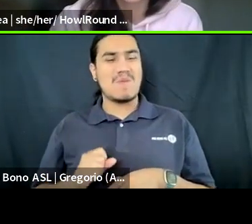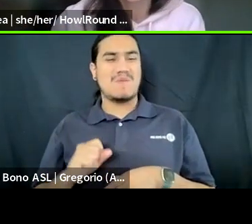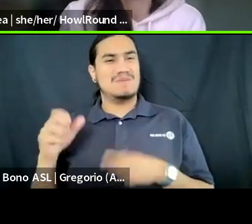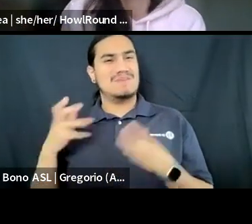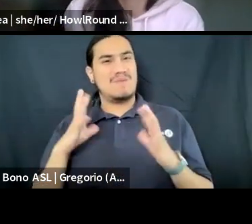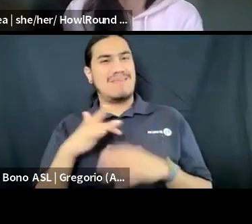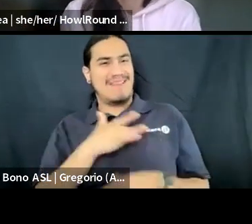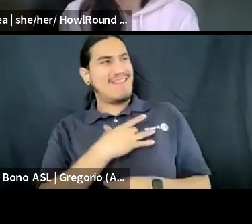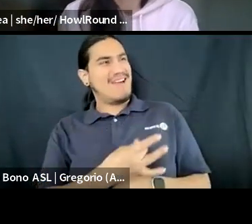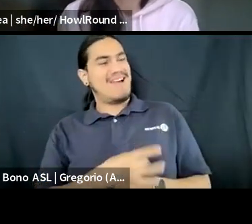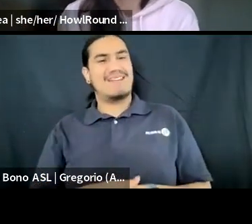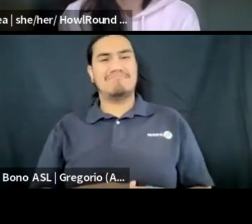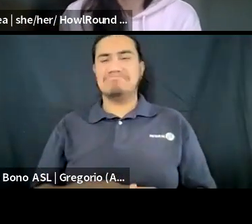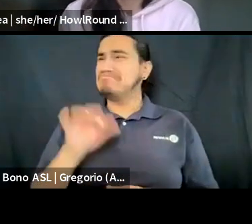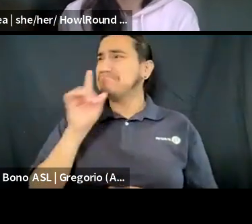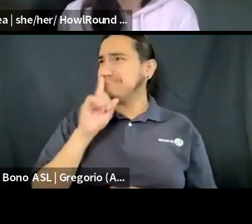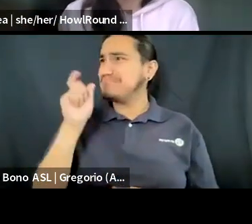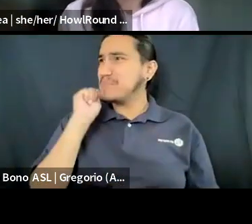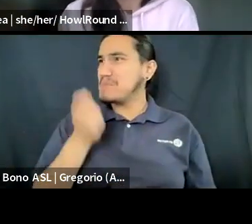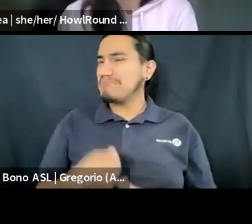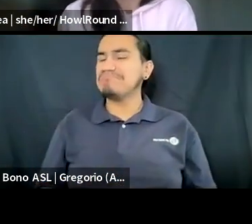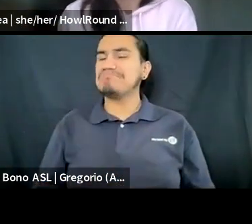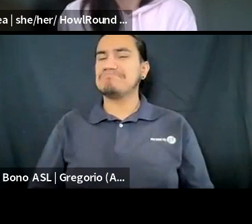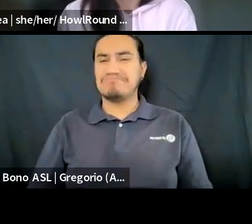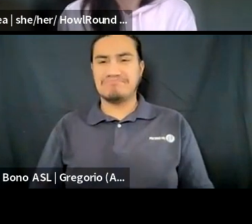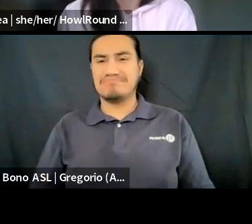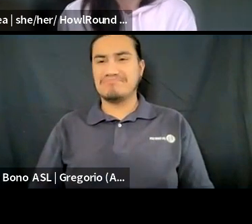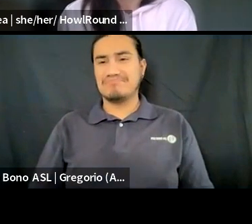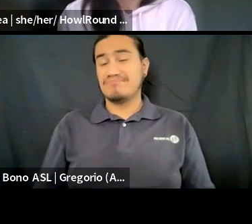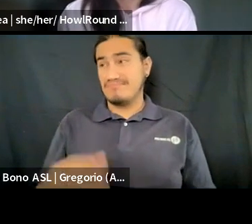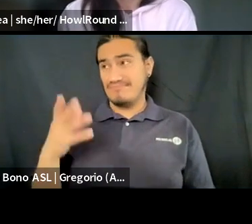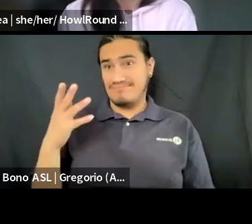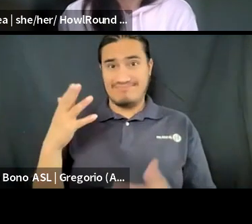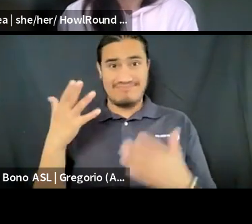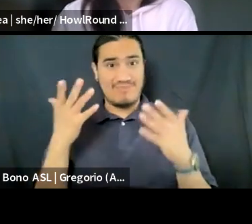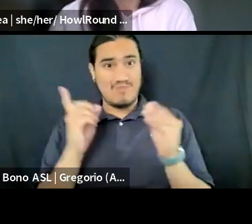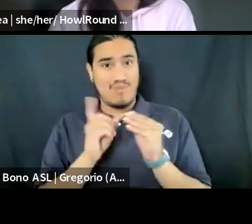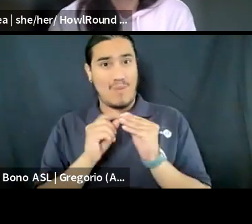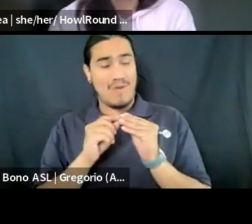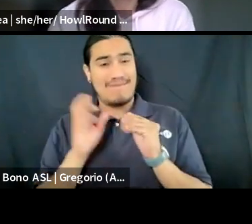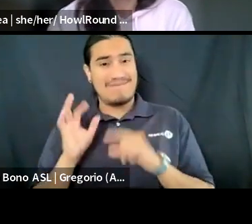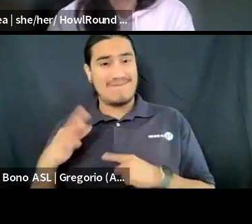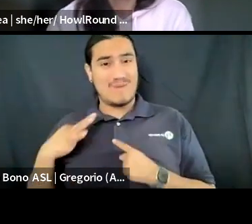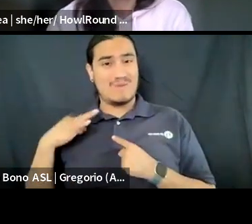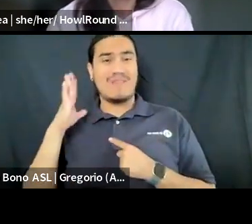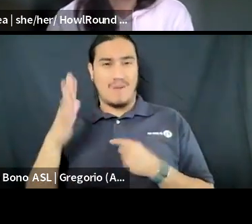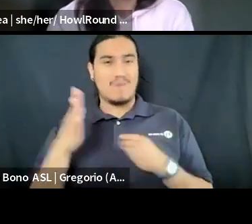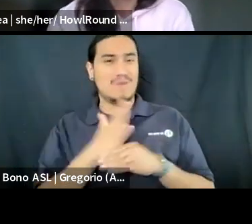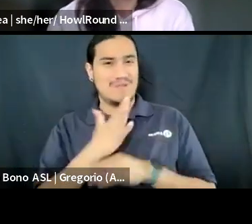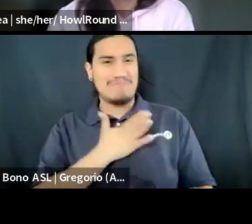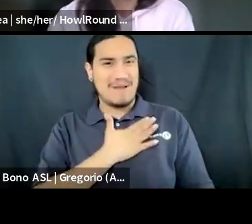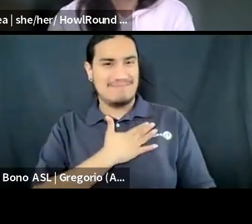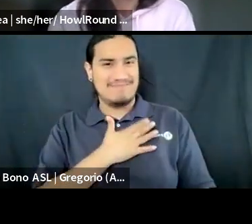like. That's really cool. Yeah. Can I have one more volunteer? And then I'll share mine too.